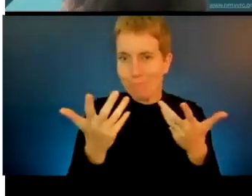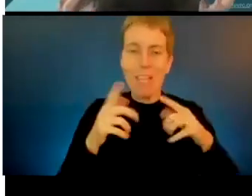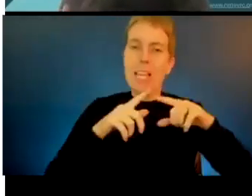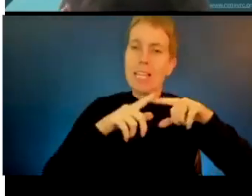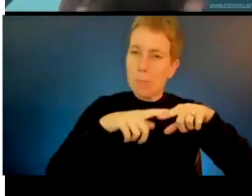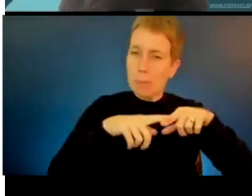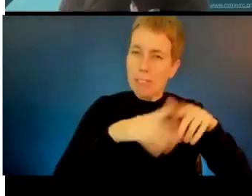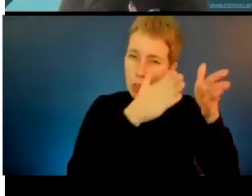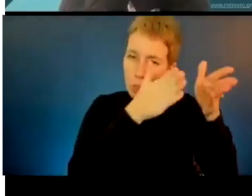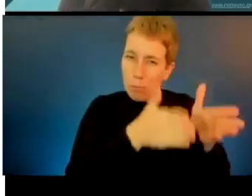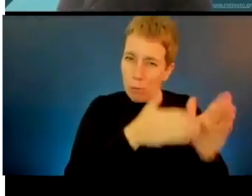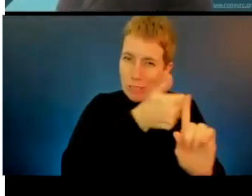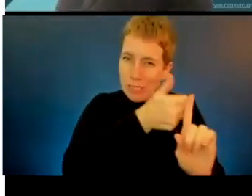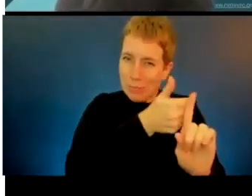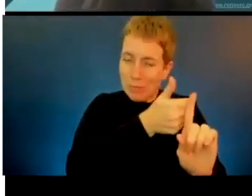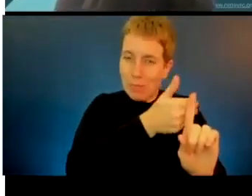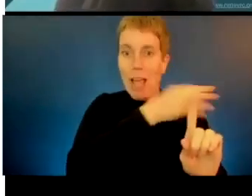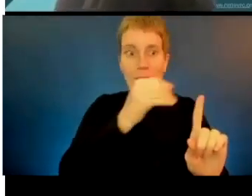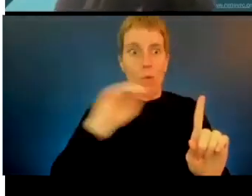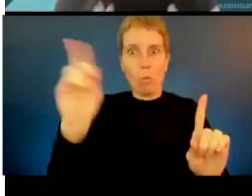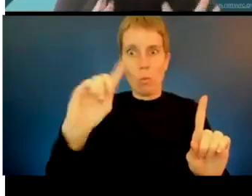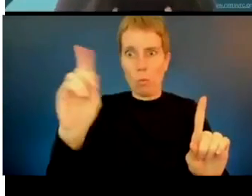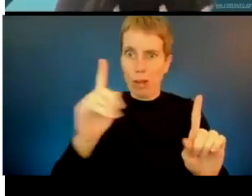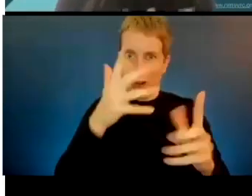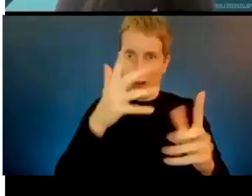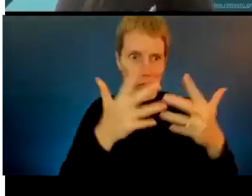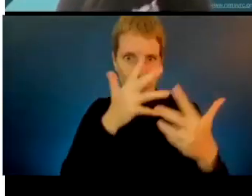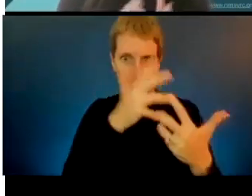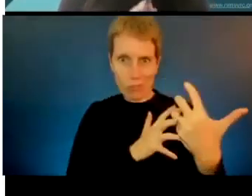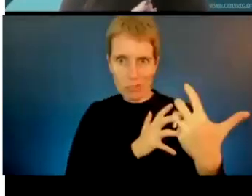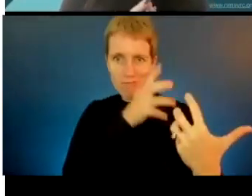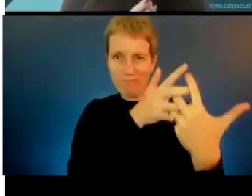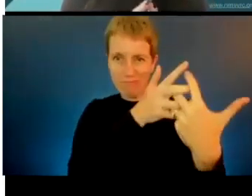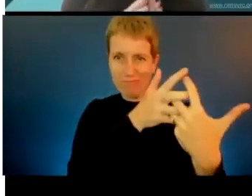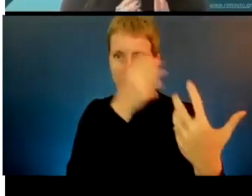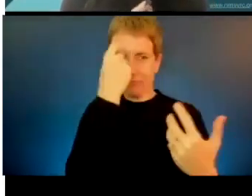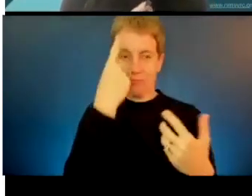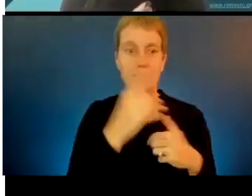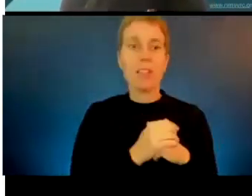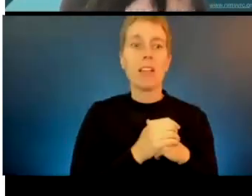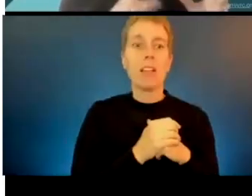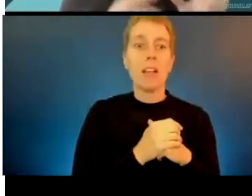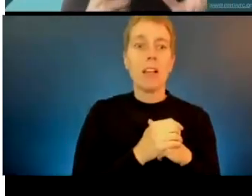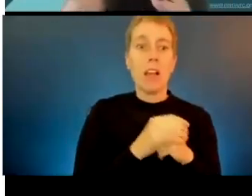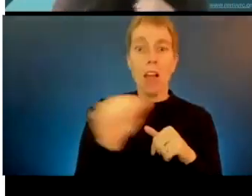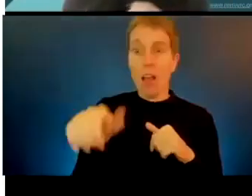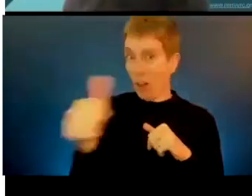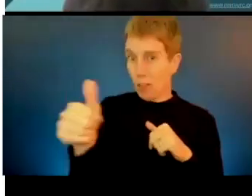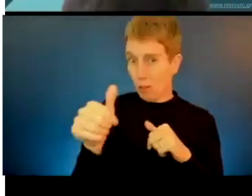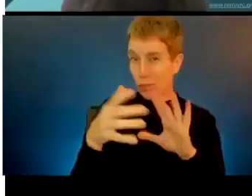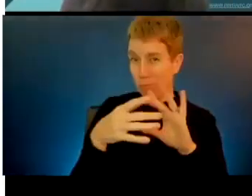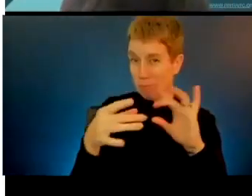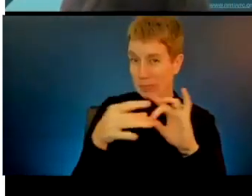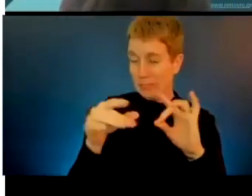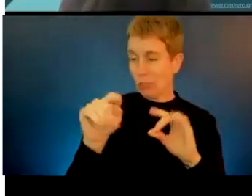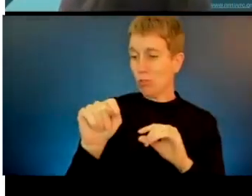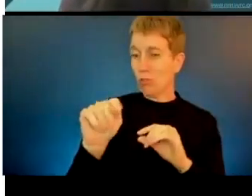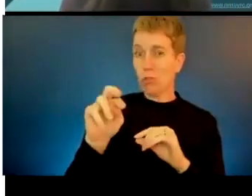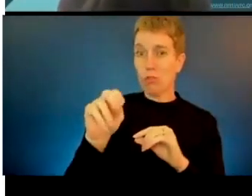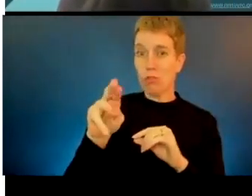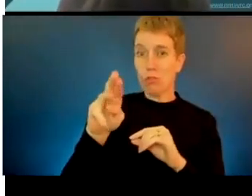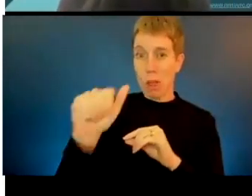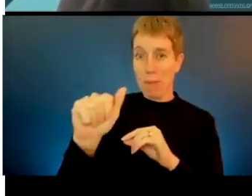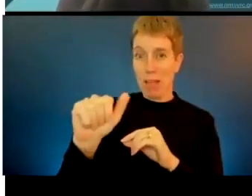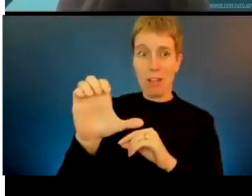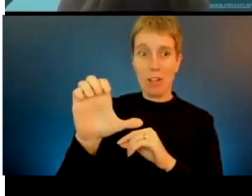are. One other kind of piece to mention is trauma cues. So we've talked about kind of through the lifespan, and I think it's